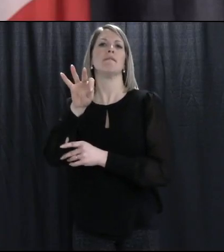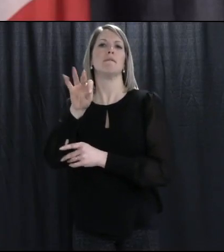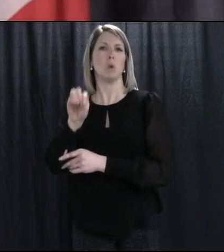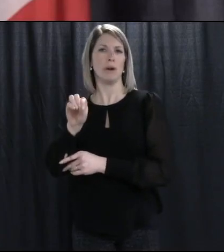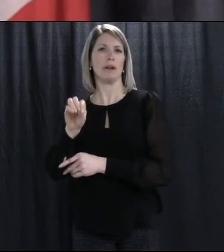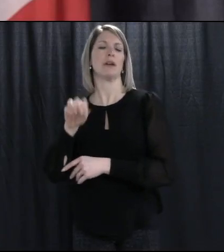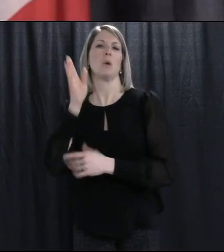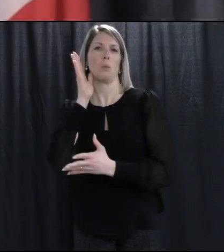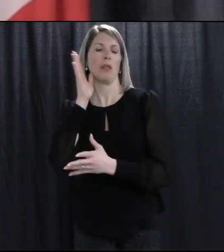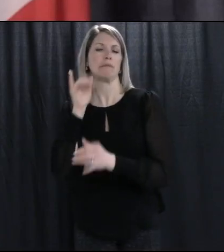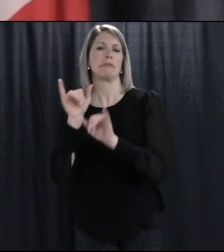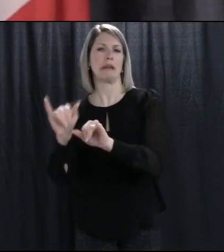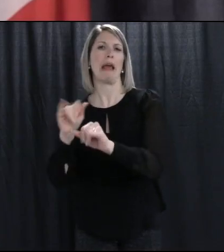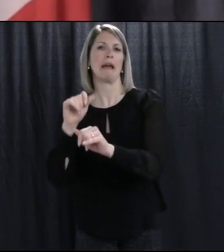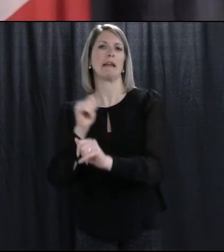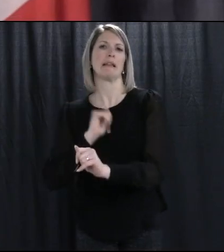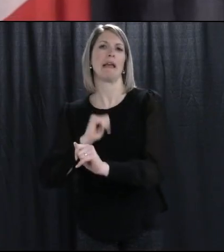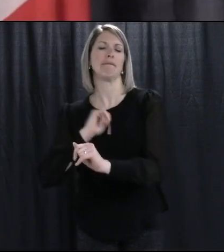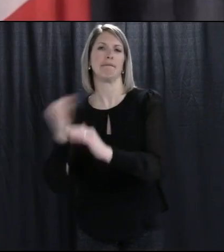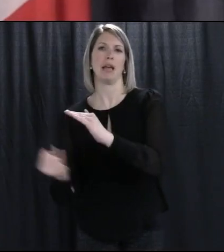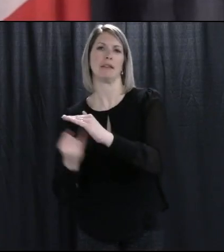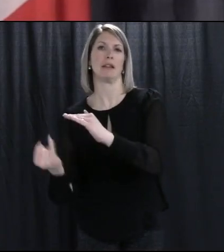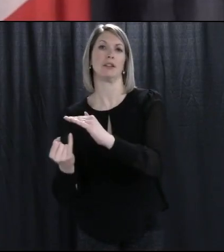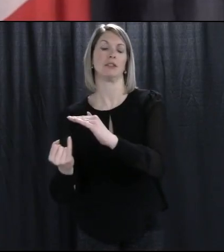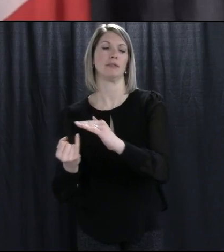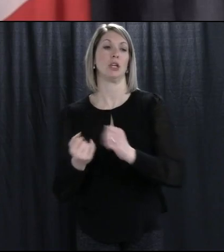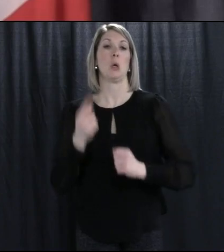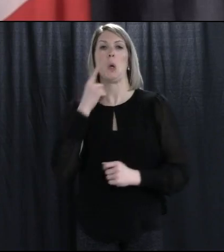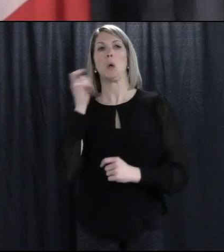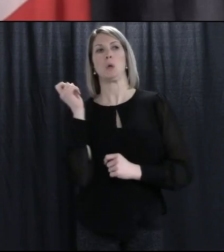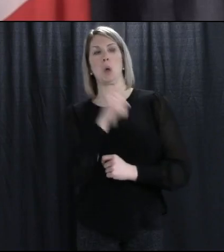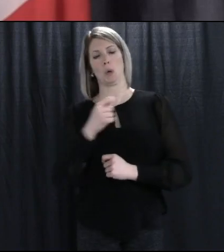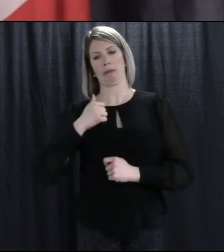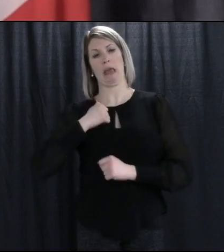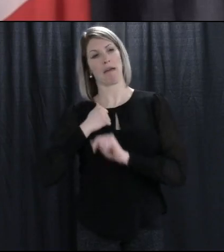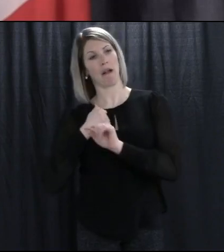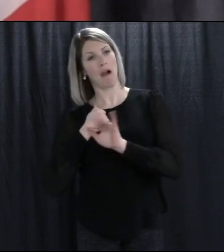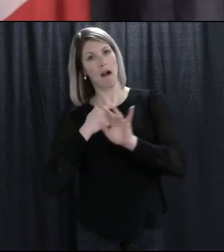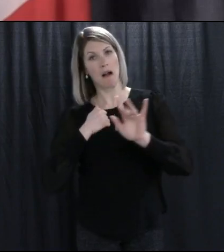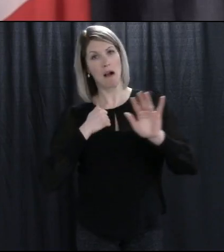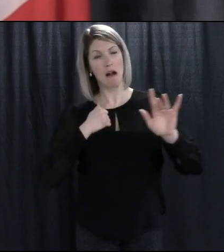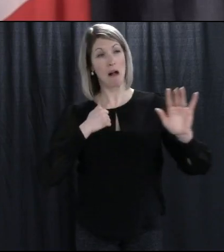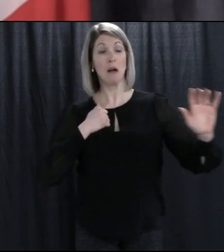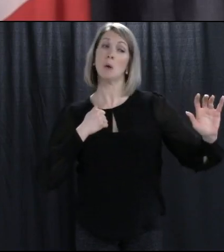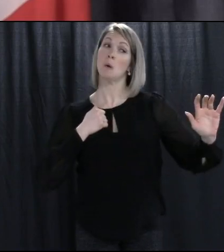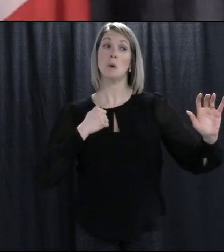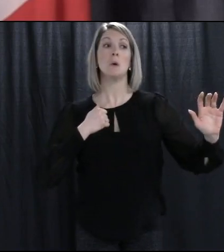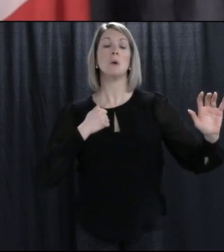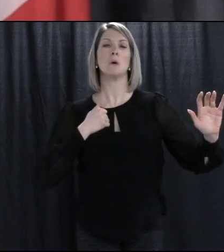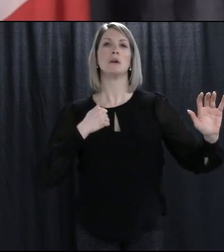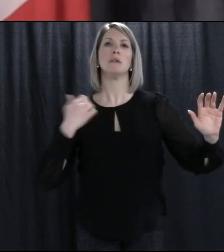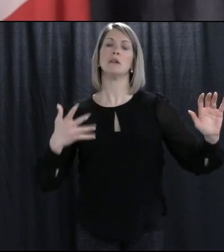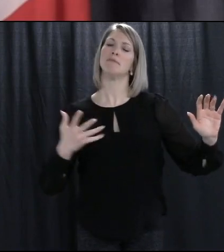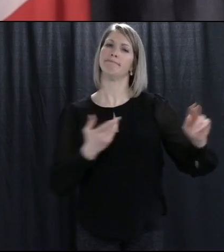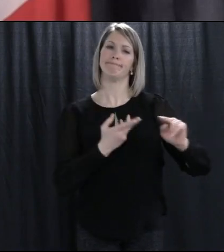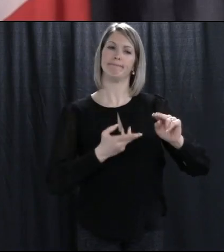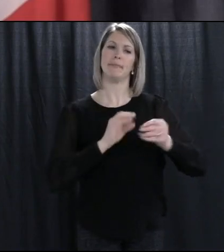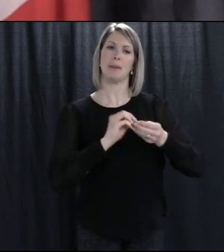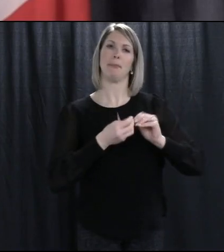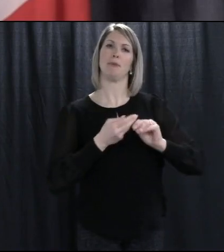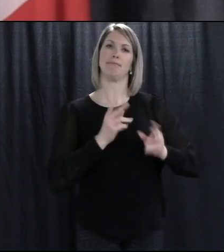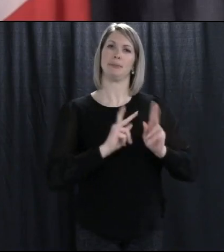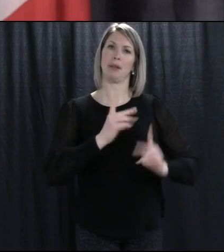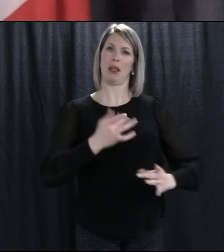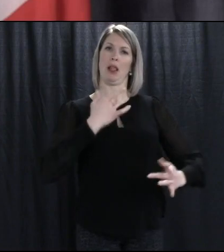and across the country. Over the last number of days, we have seen the pandemic continue to evolve. The